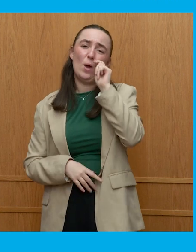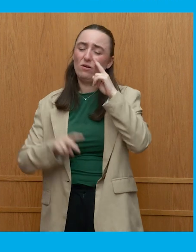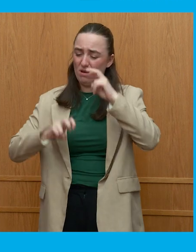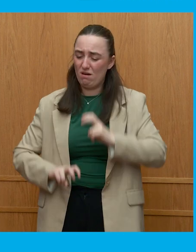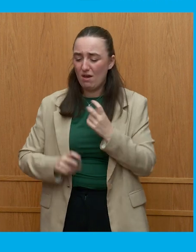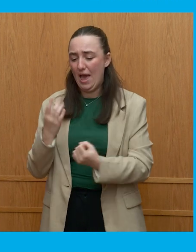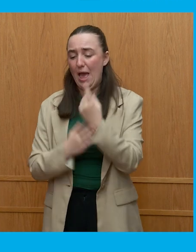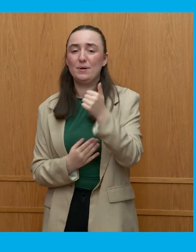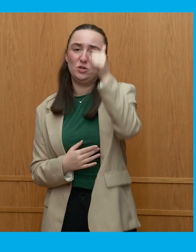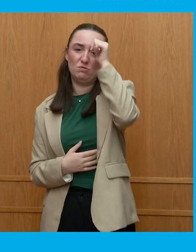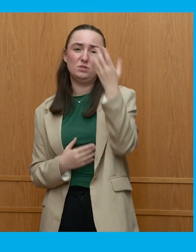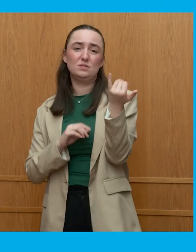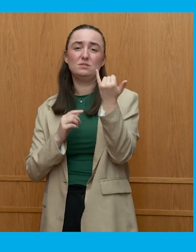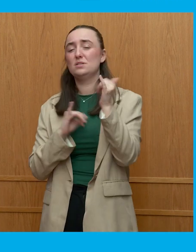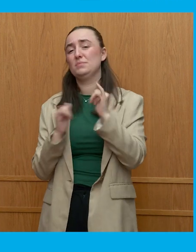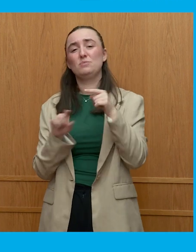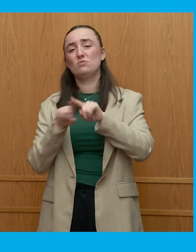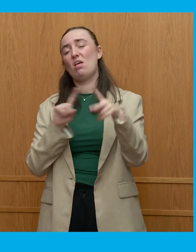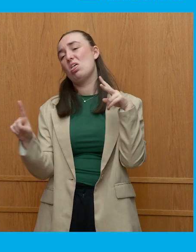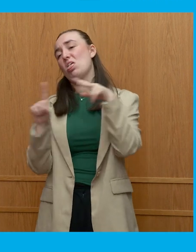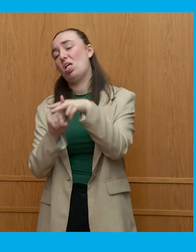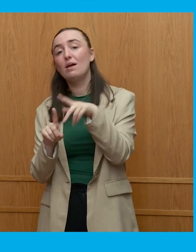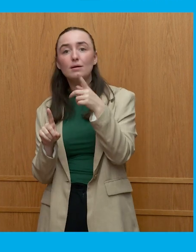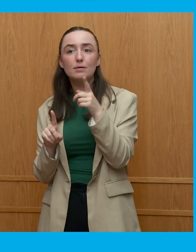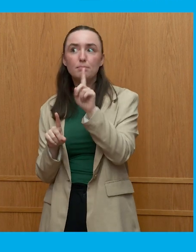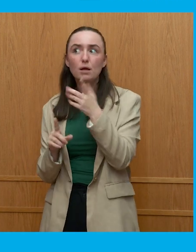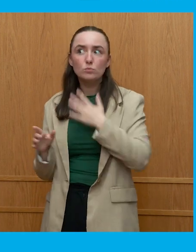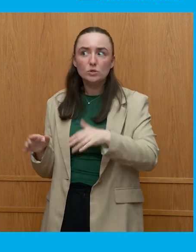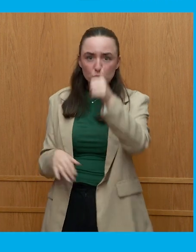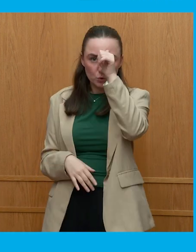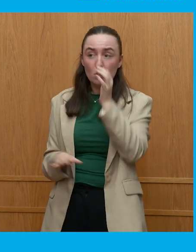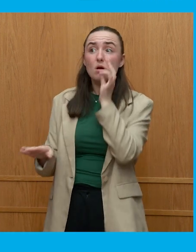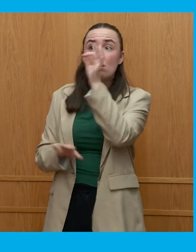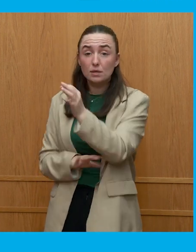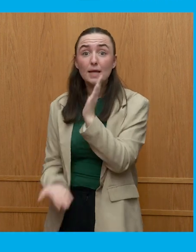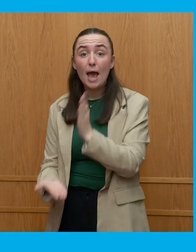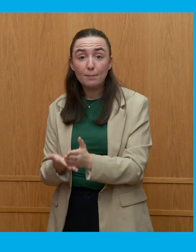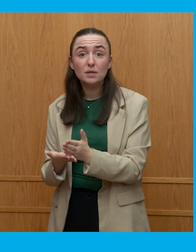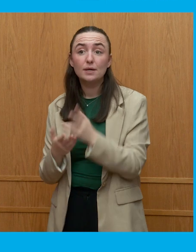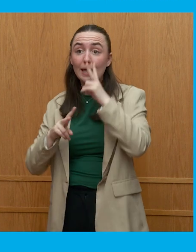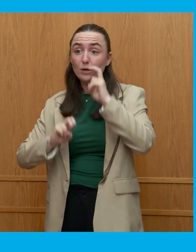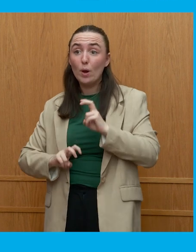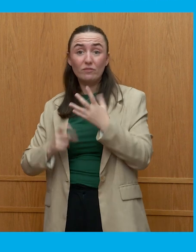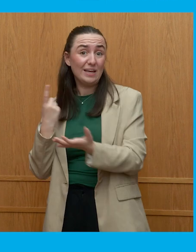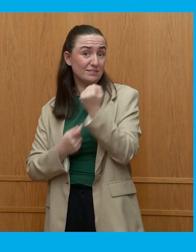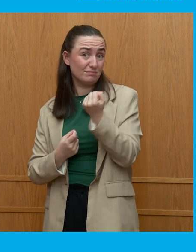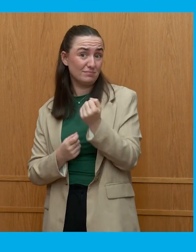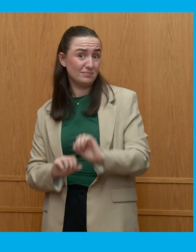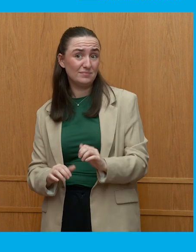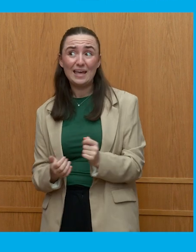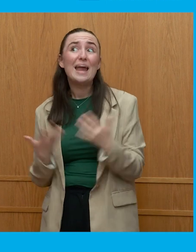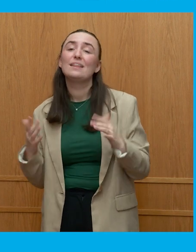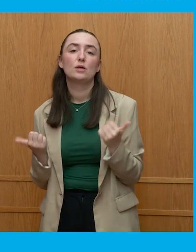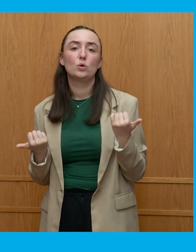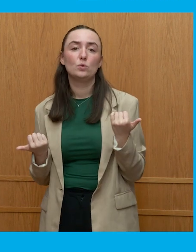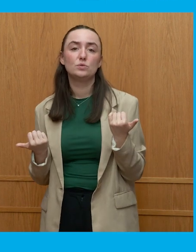So the question was, really, did the inquiry do any good? Did it serve any purpose in making this thing happen? You